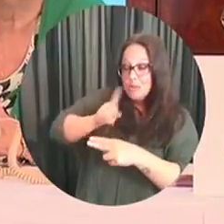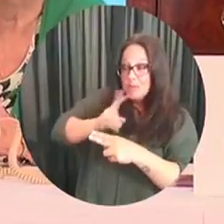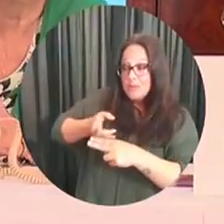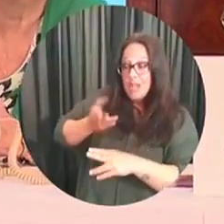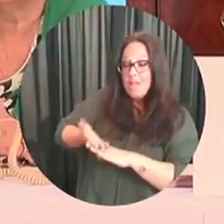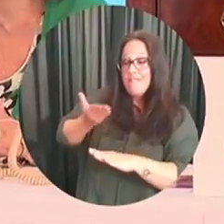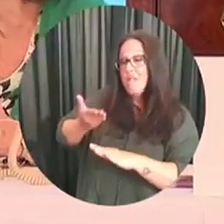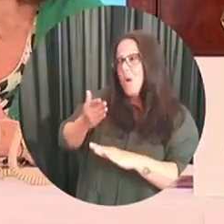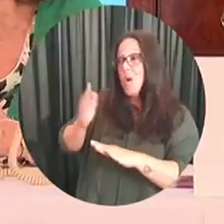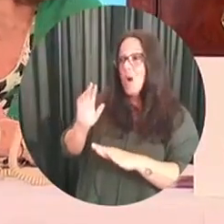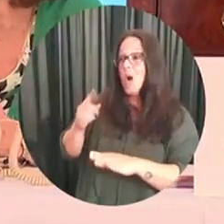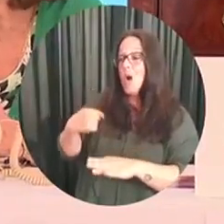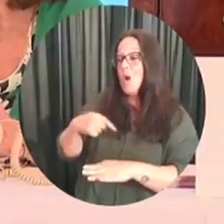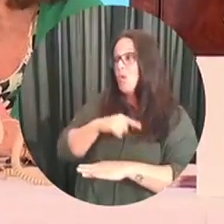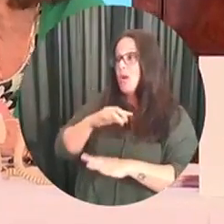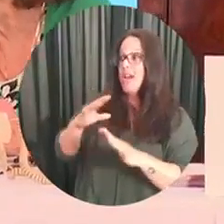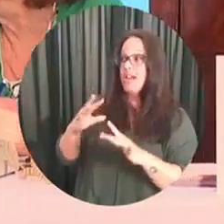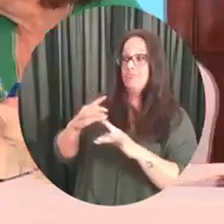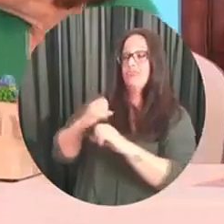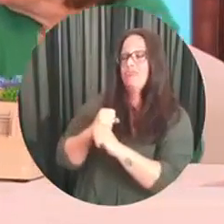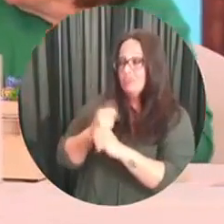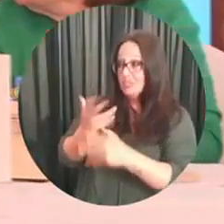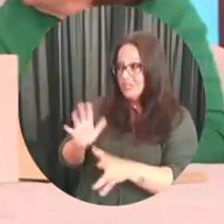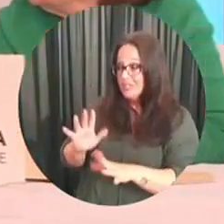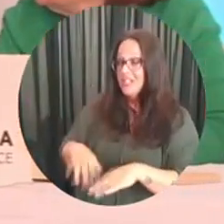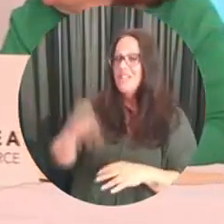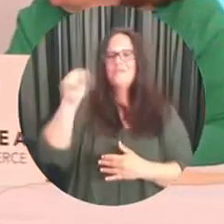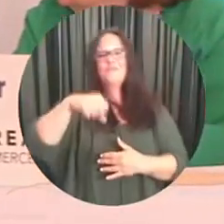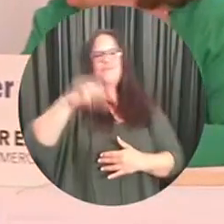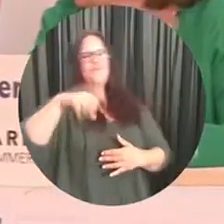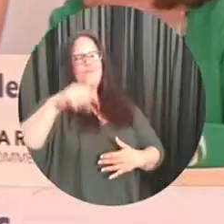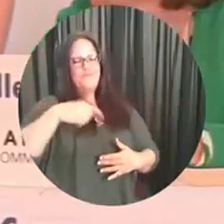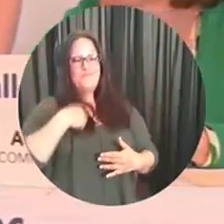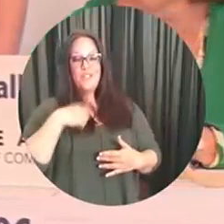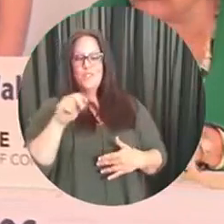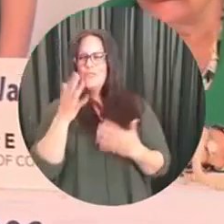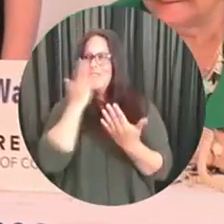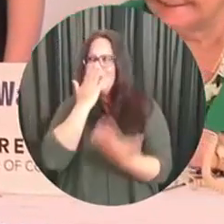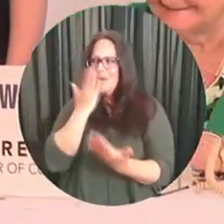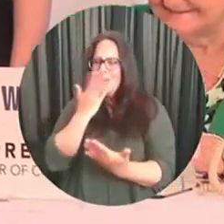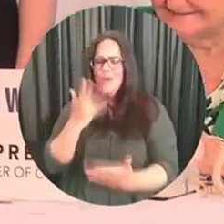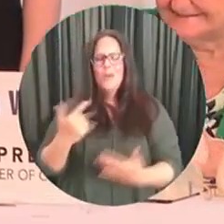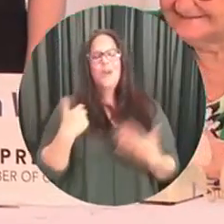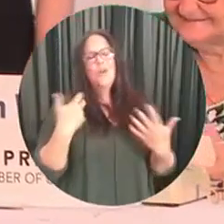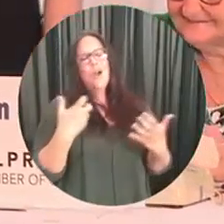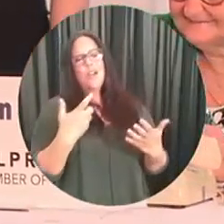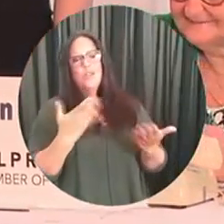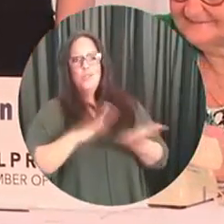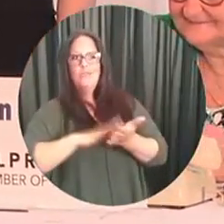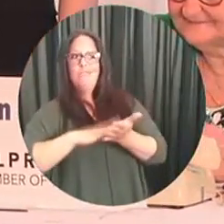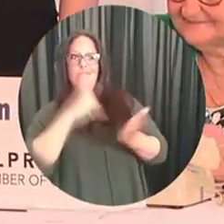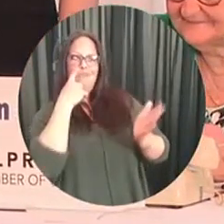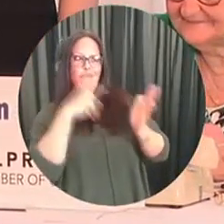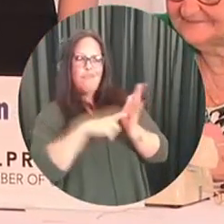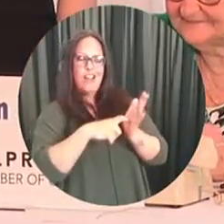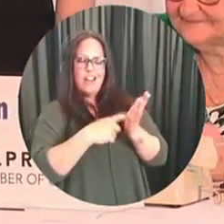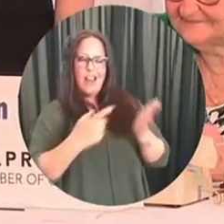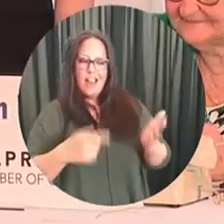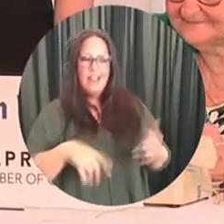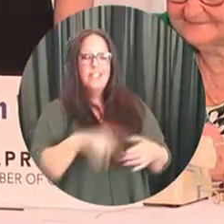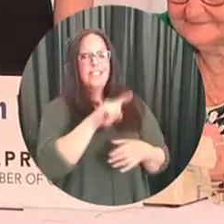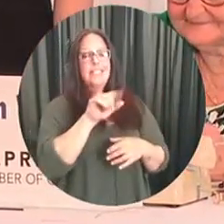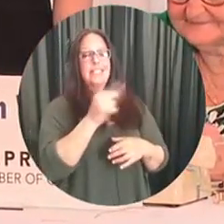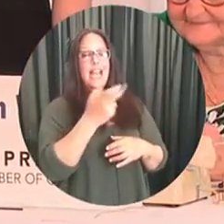the telethon wraps up. Rhonda? Yes, I do. Thank you so much. I'd like to recognize Zachary Jones